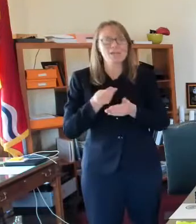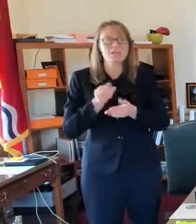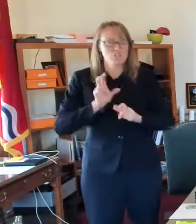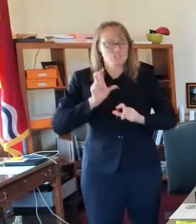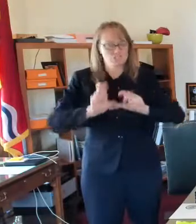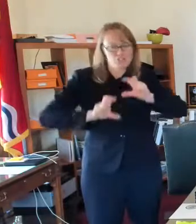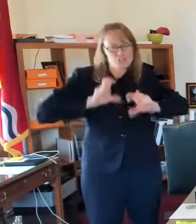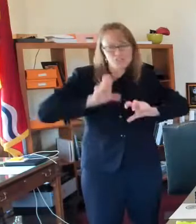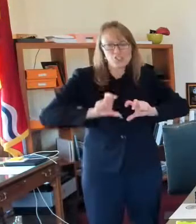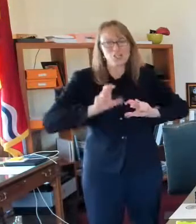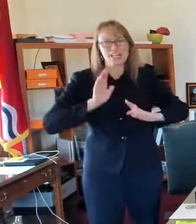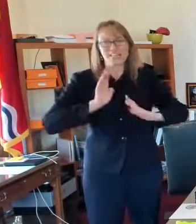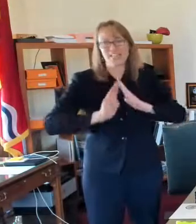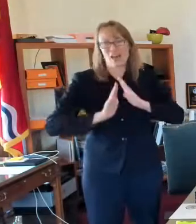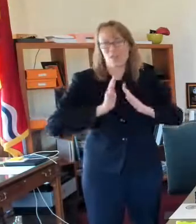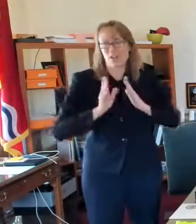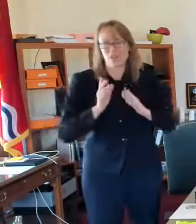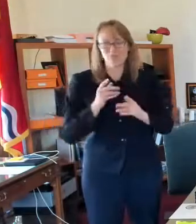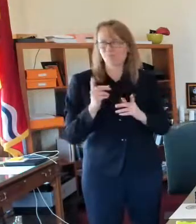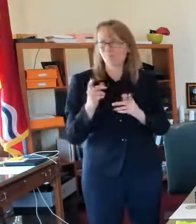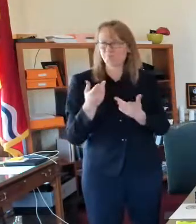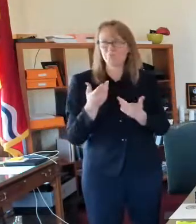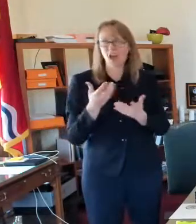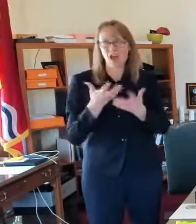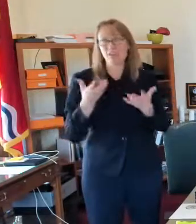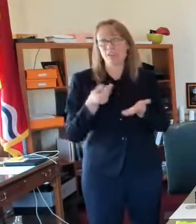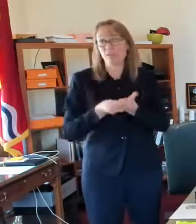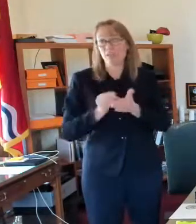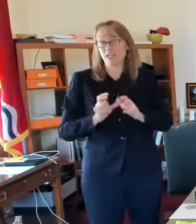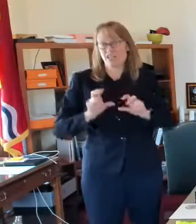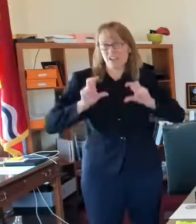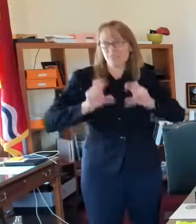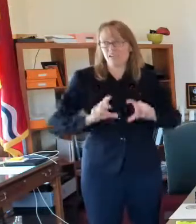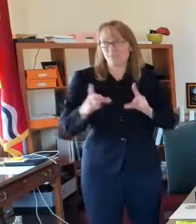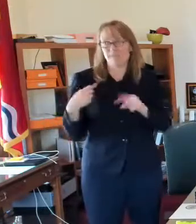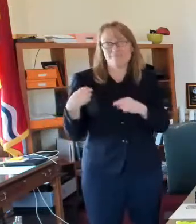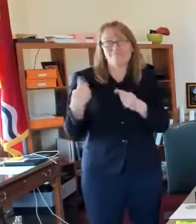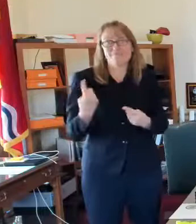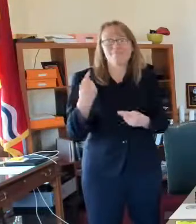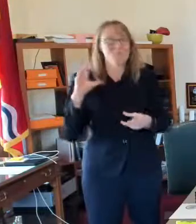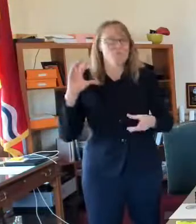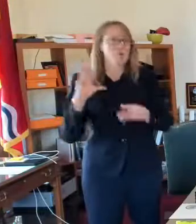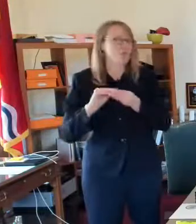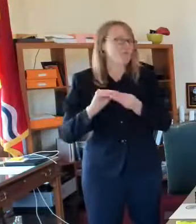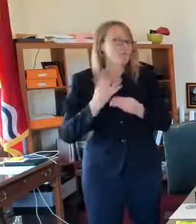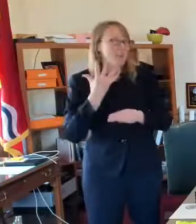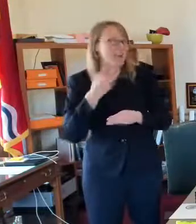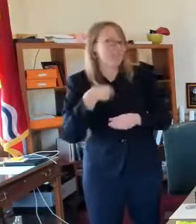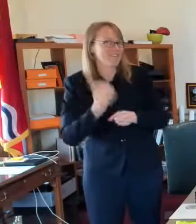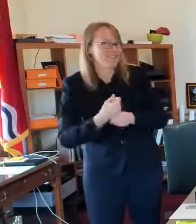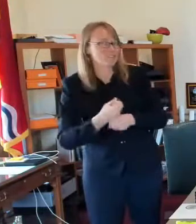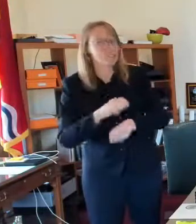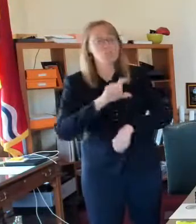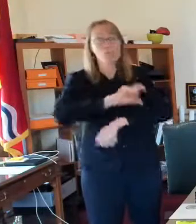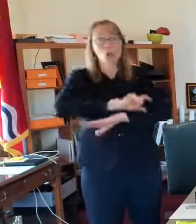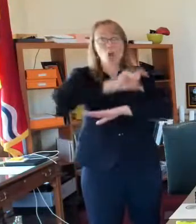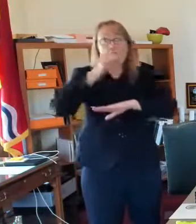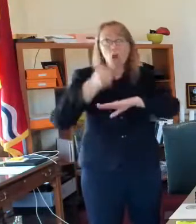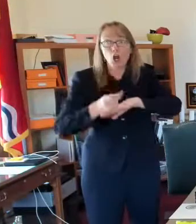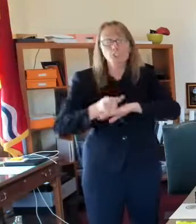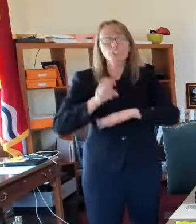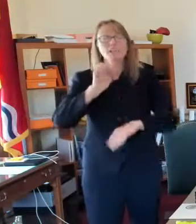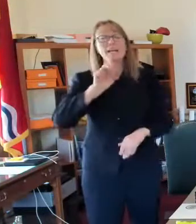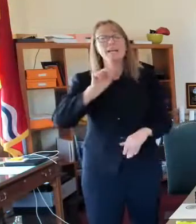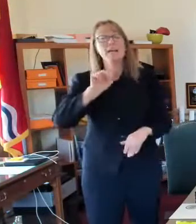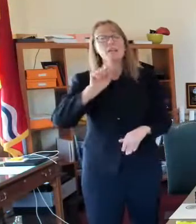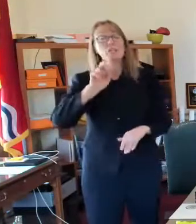last 5 years, give or take. When you think about the Arch, you think about Soldiers Memorial, the Enterprise Center, everything that's